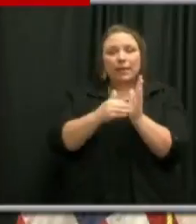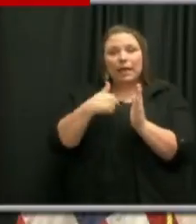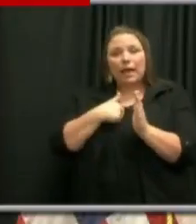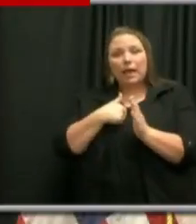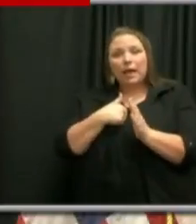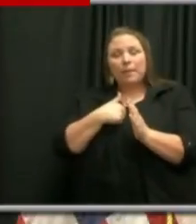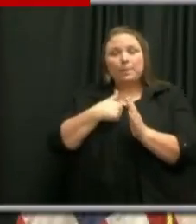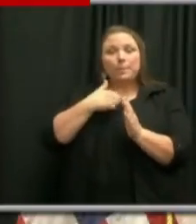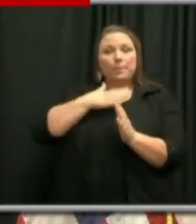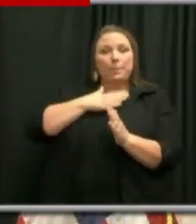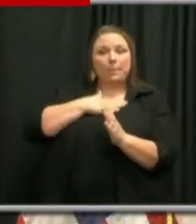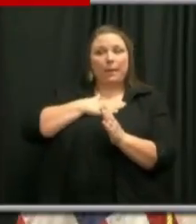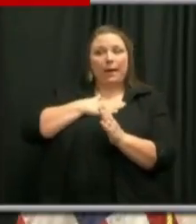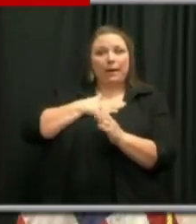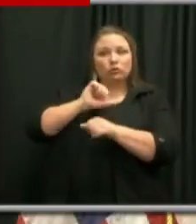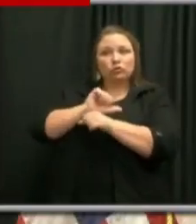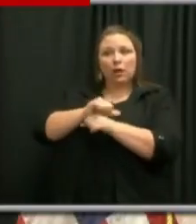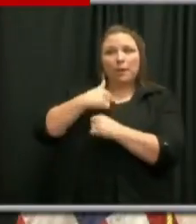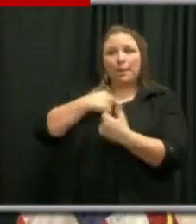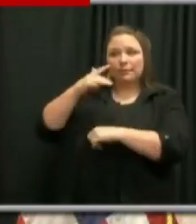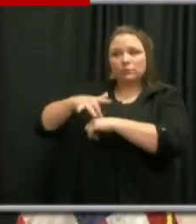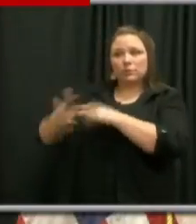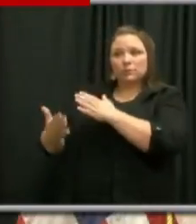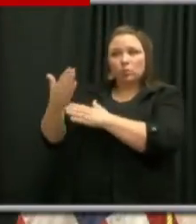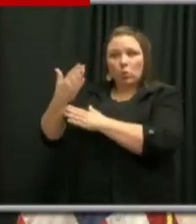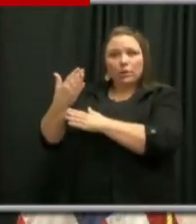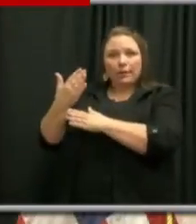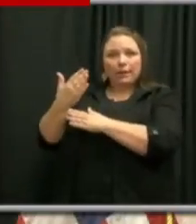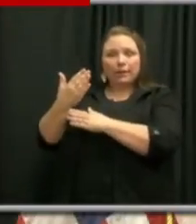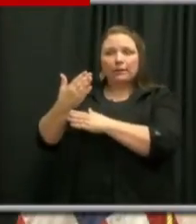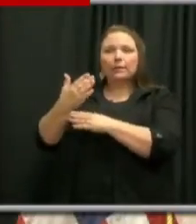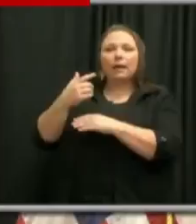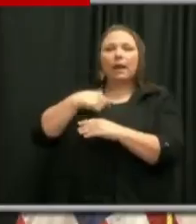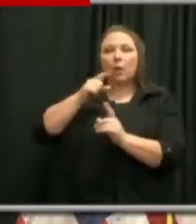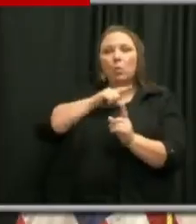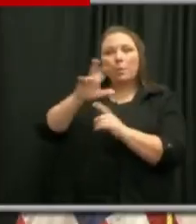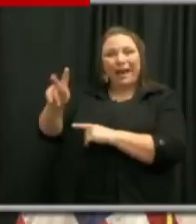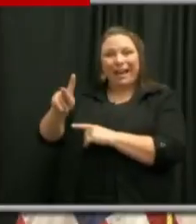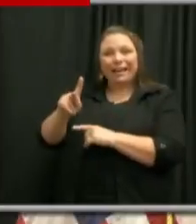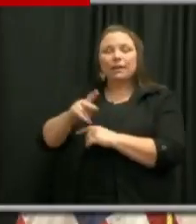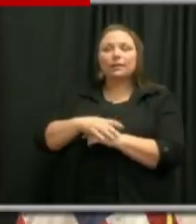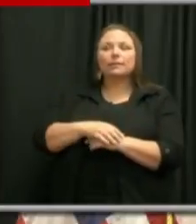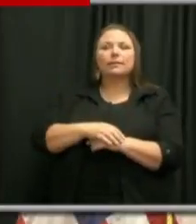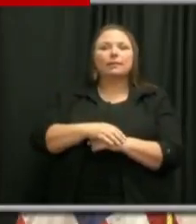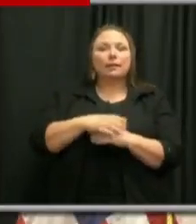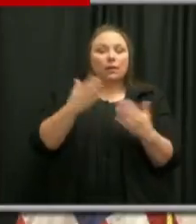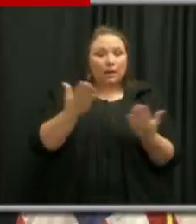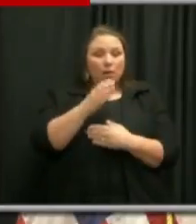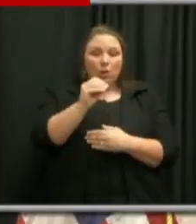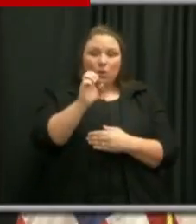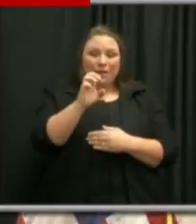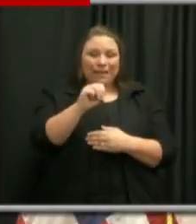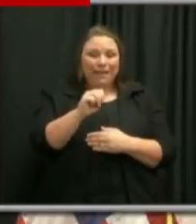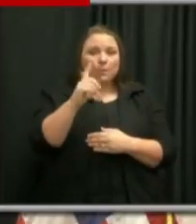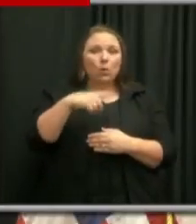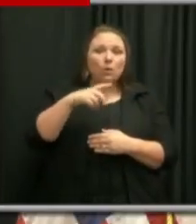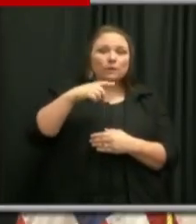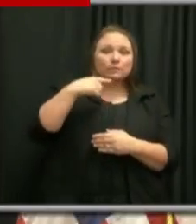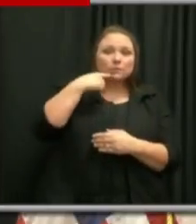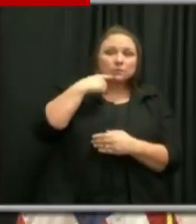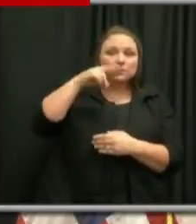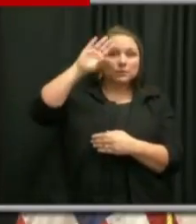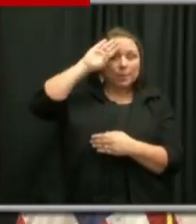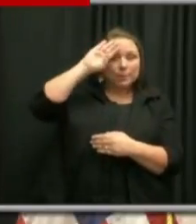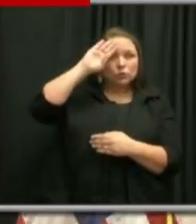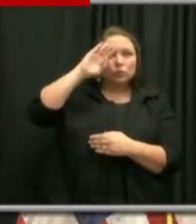my place of employment this morning, and I'm going after here. And every time I go, I get my temperature taken. And at Office of Emergency Management, where we are right now, we get our temperature